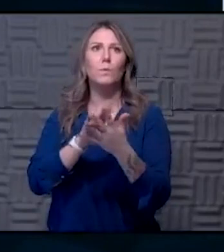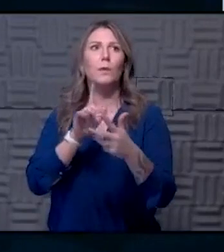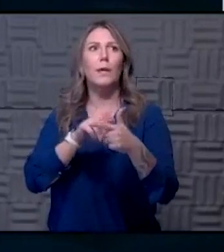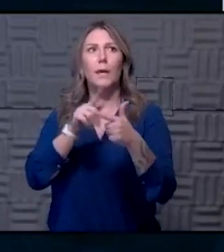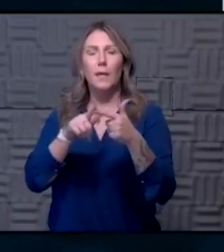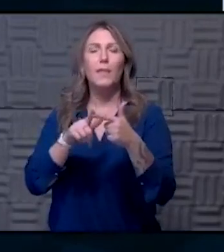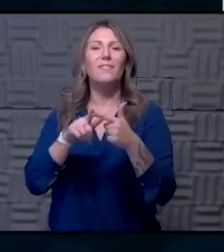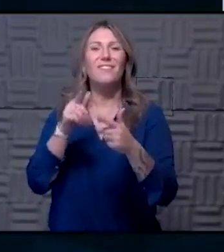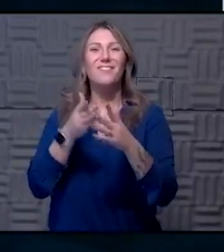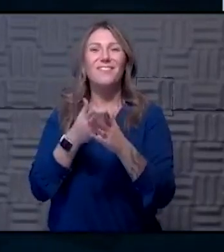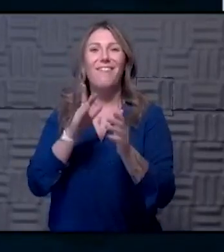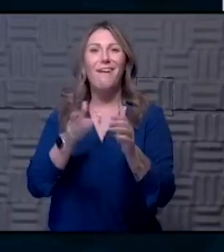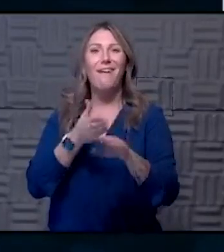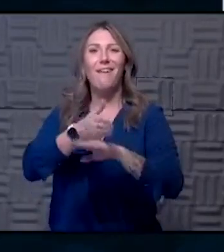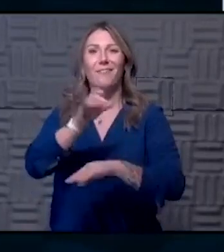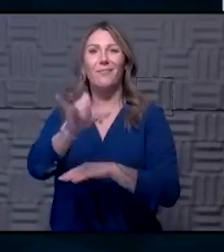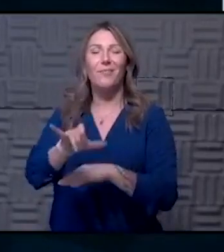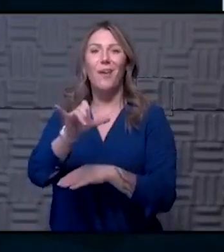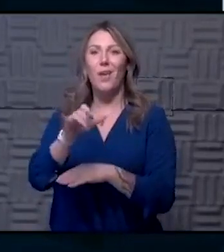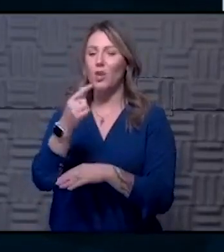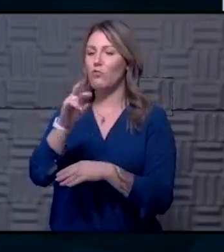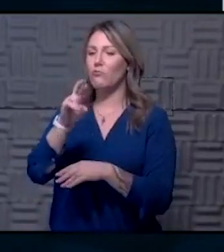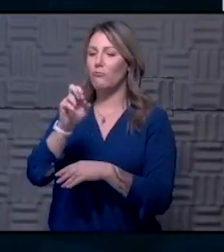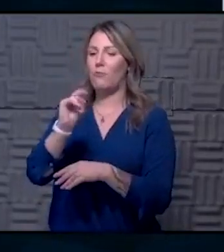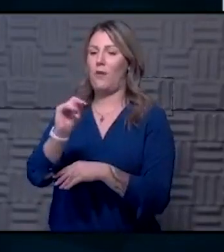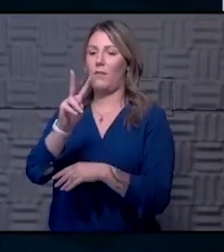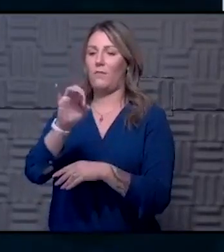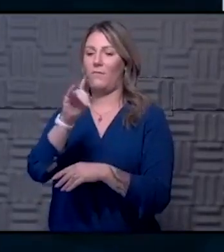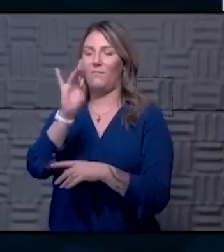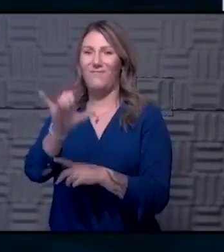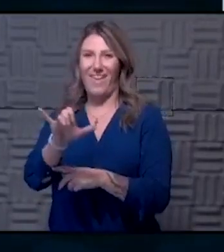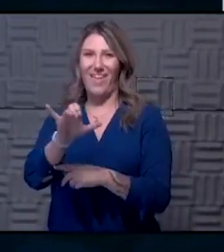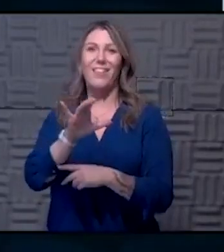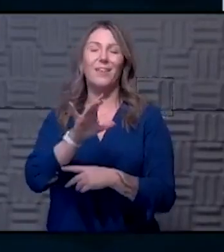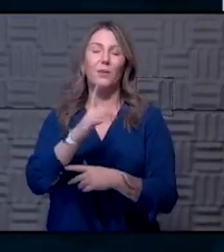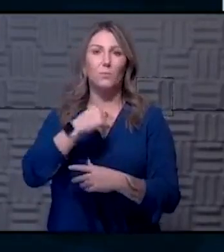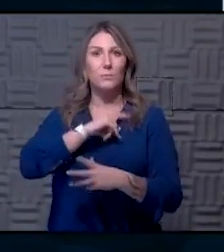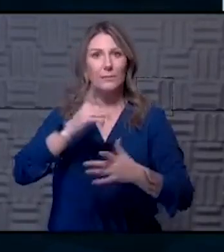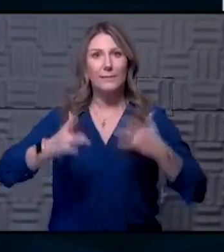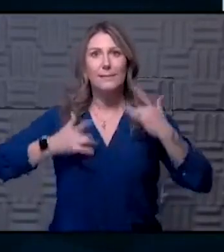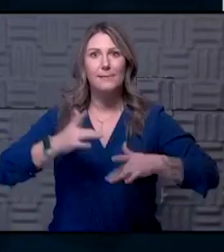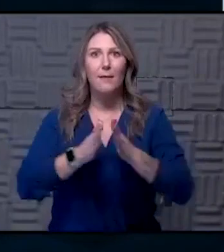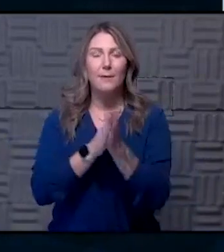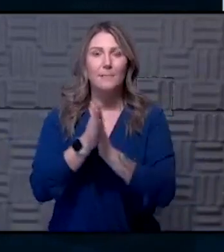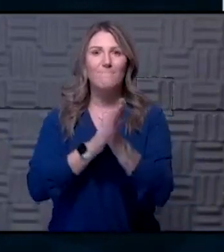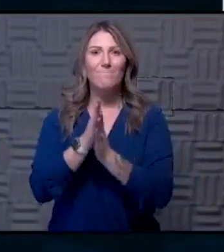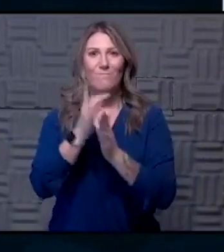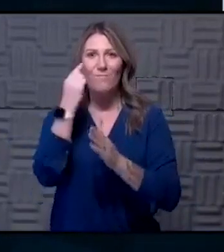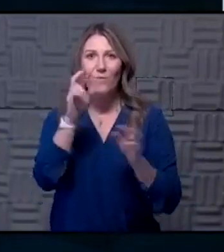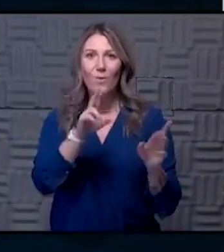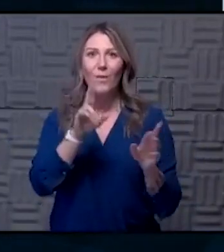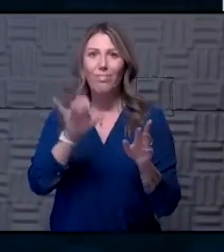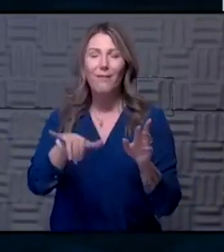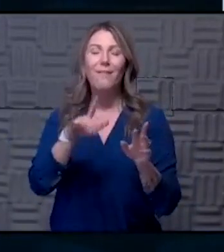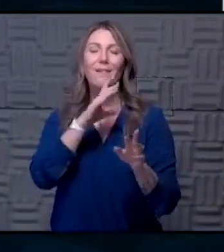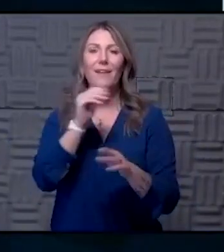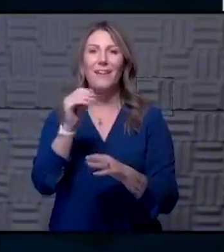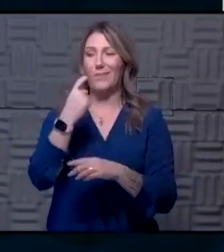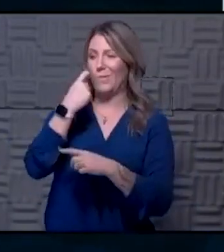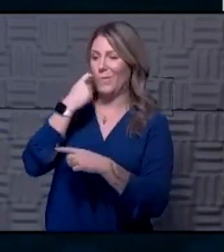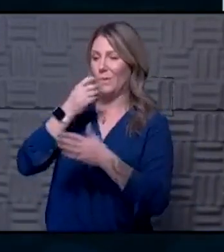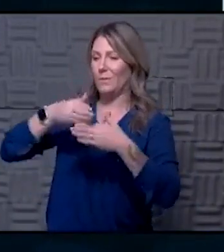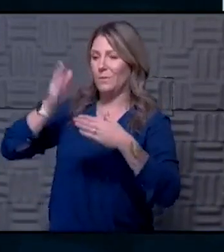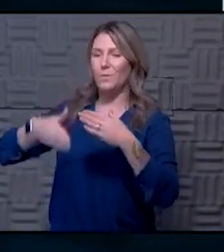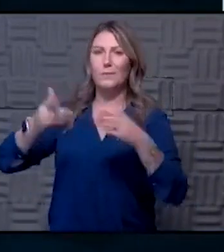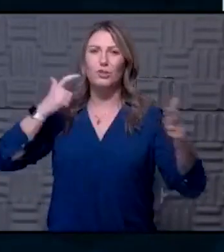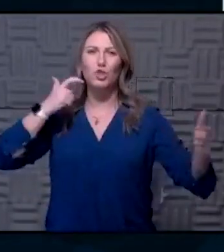and the Center School teachers. So we're excited to be part of that initiative. And then this past weekend, we participated in the Mass Vax